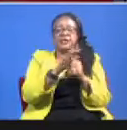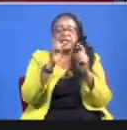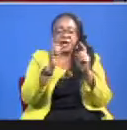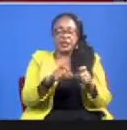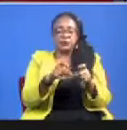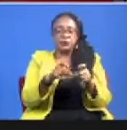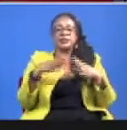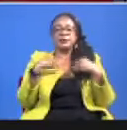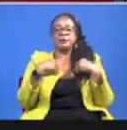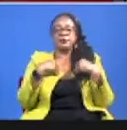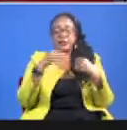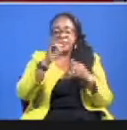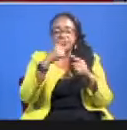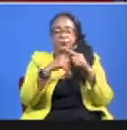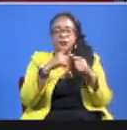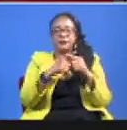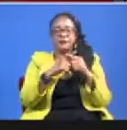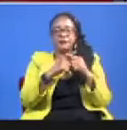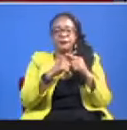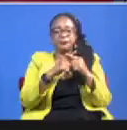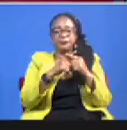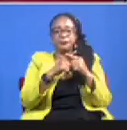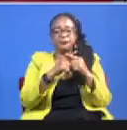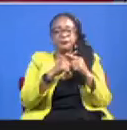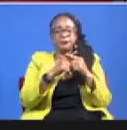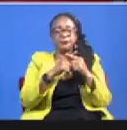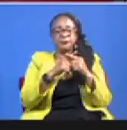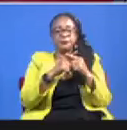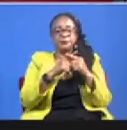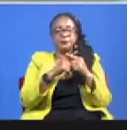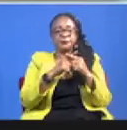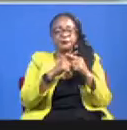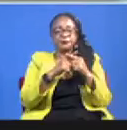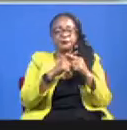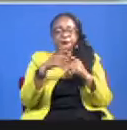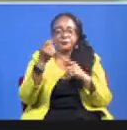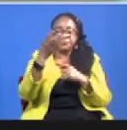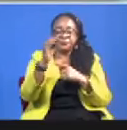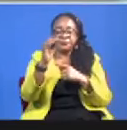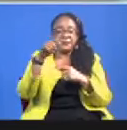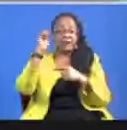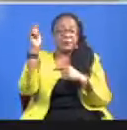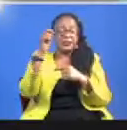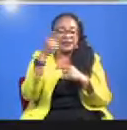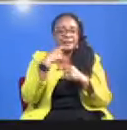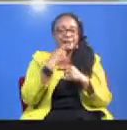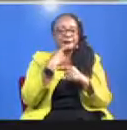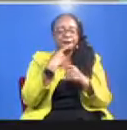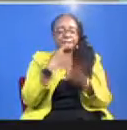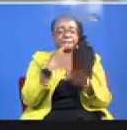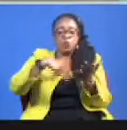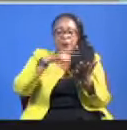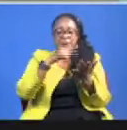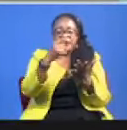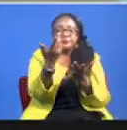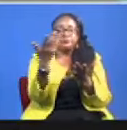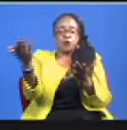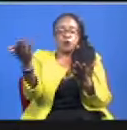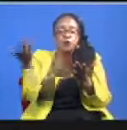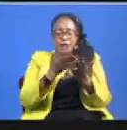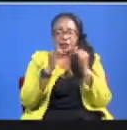along, through pressure has had to concede. And that's a positive. Let's pocket that and move. So the president said that